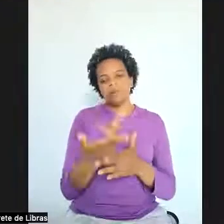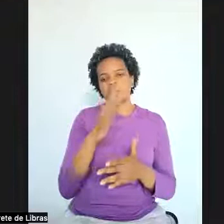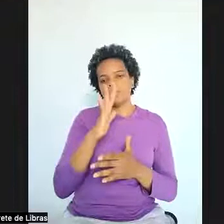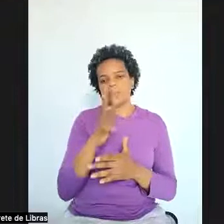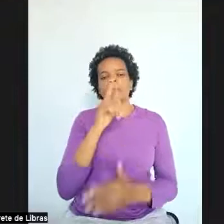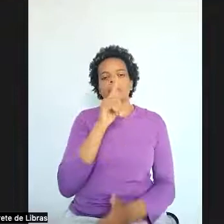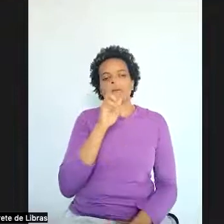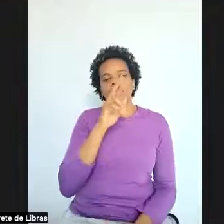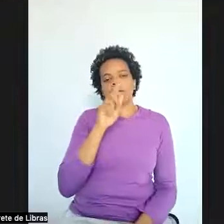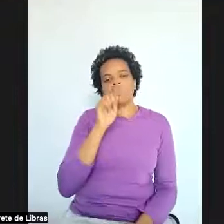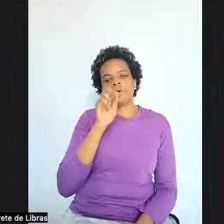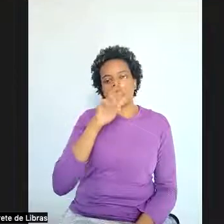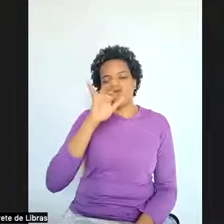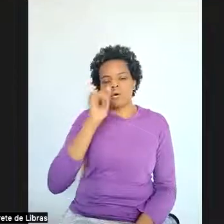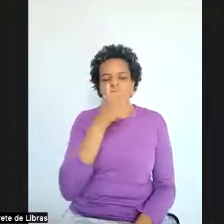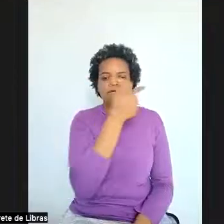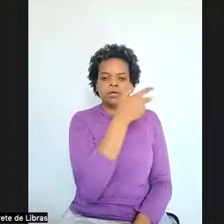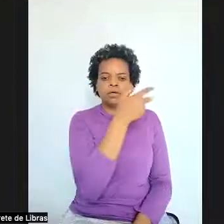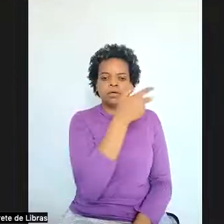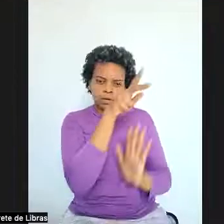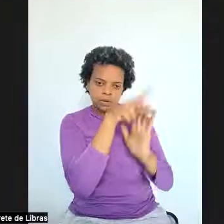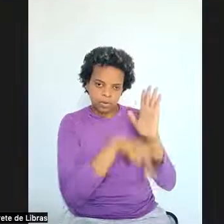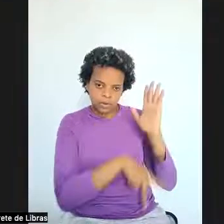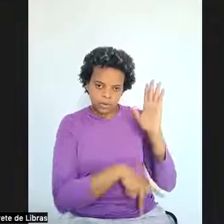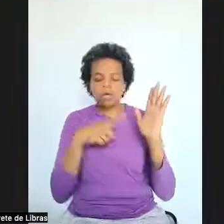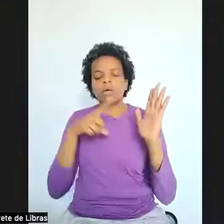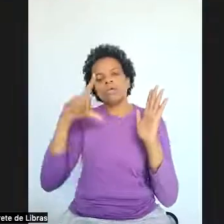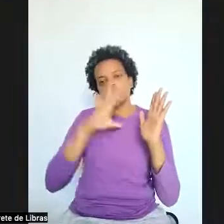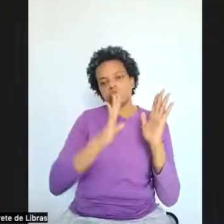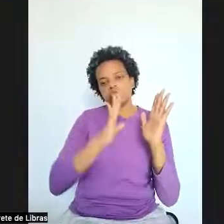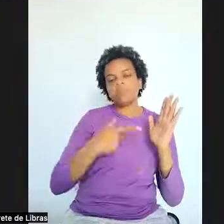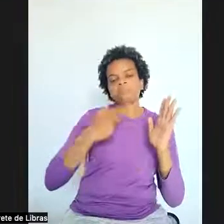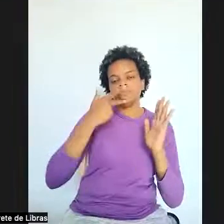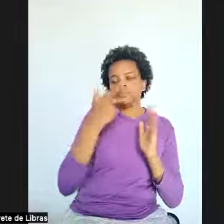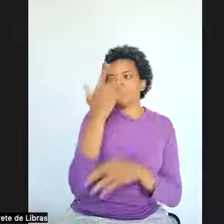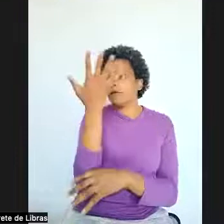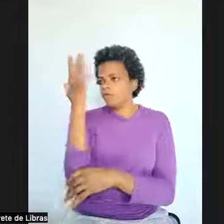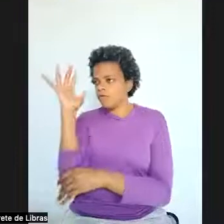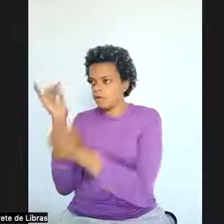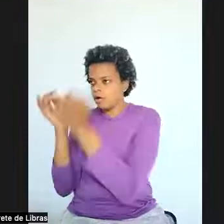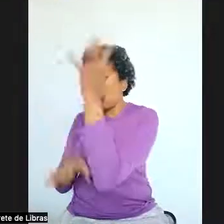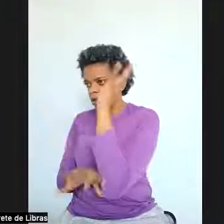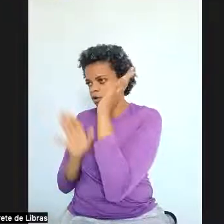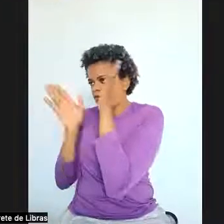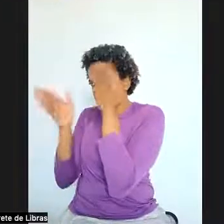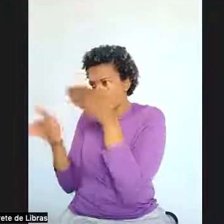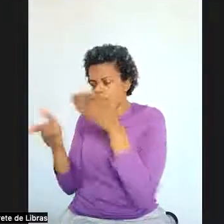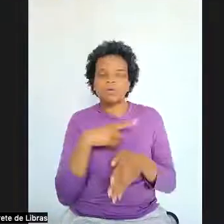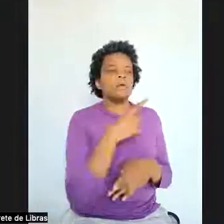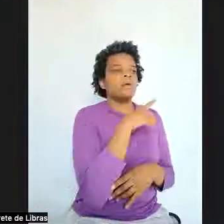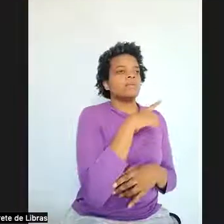is, as Gregório mentioned, there are 25 environmental projects. There is a forest axis and the ocean axis.